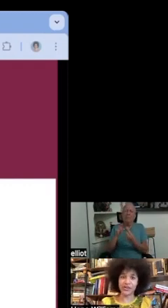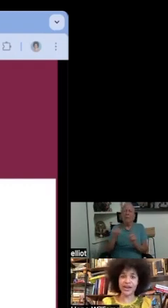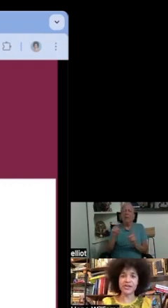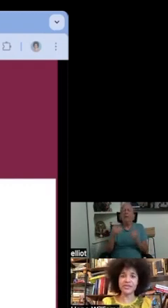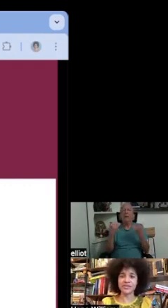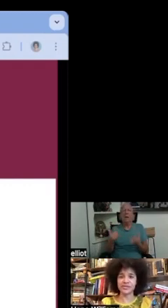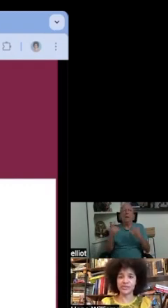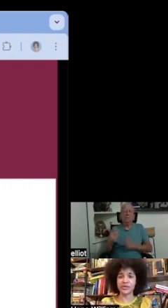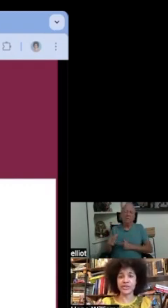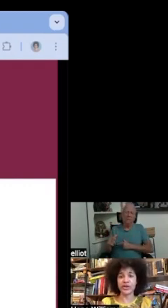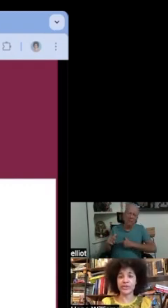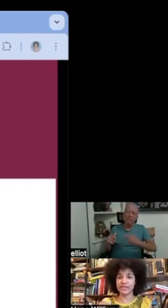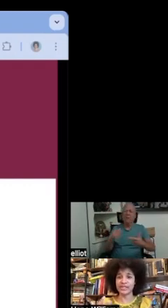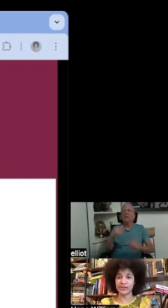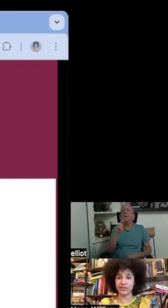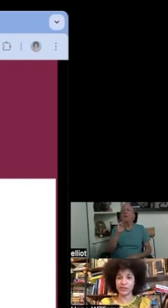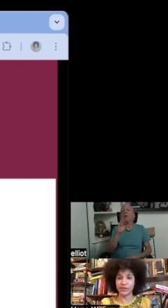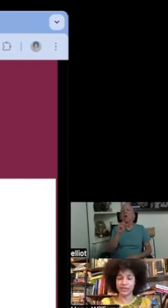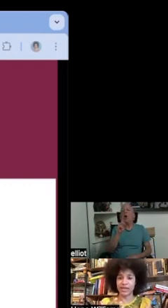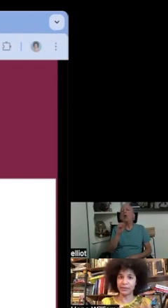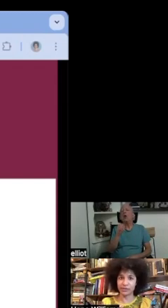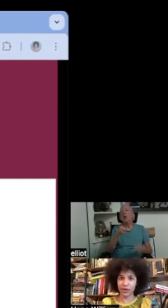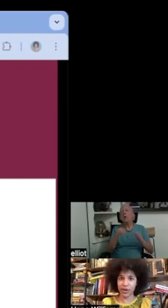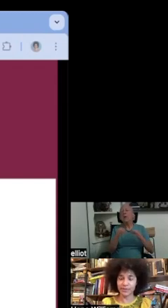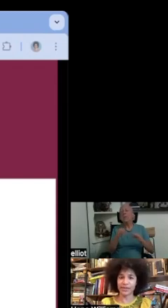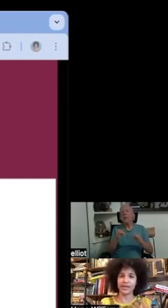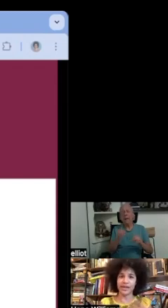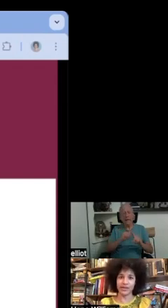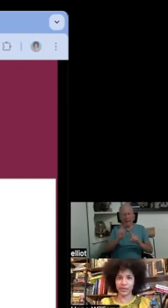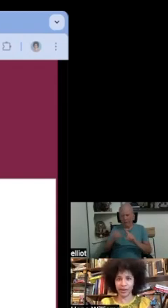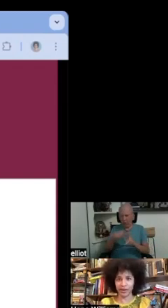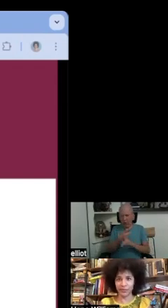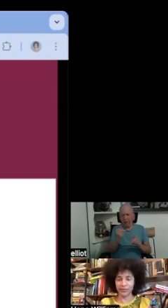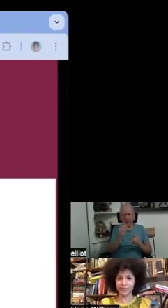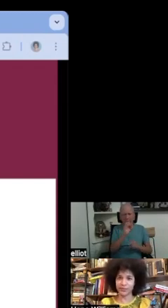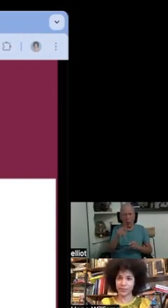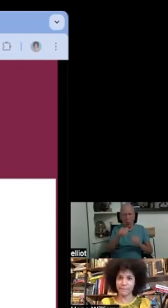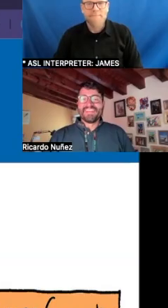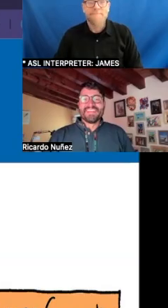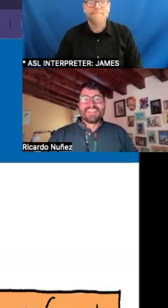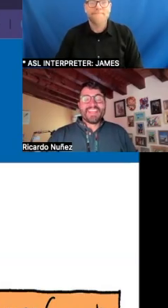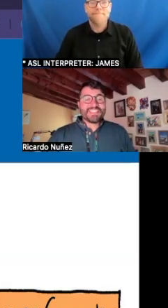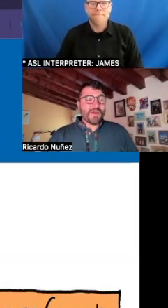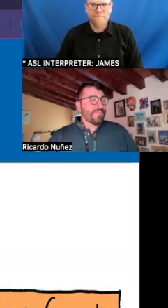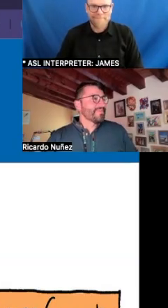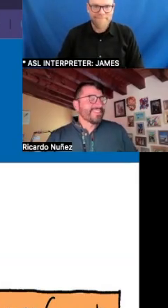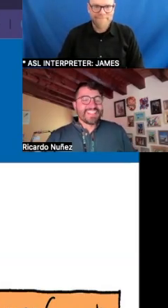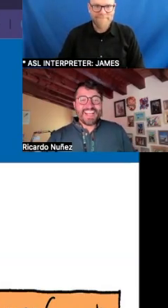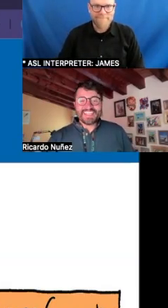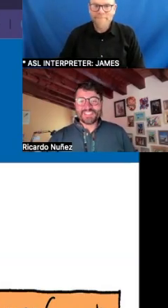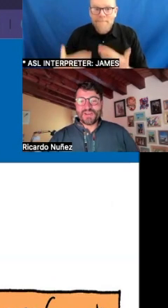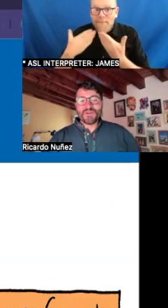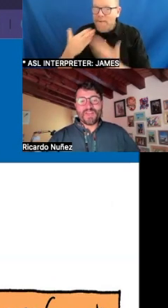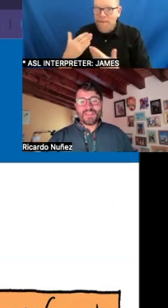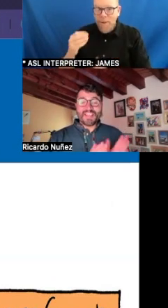Ricardo now, who's going to go into the difference between the types of co-ops and how they work. Thanks, Hope.